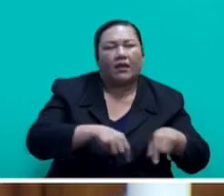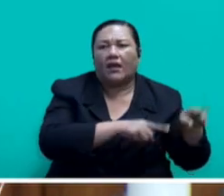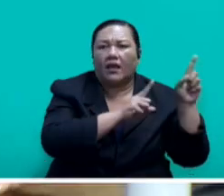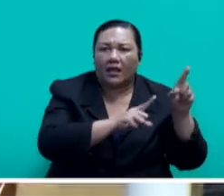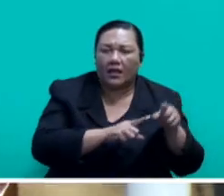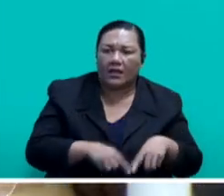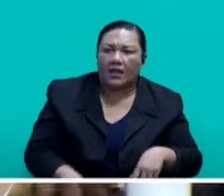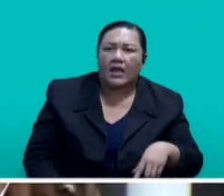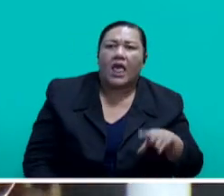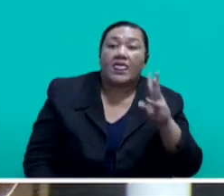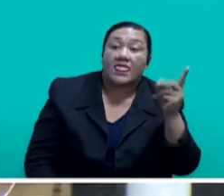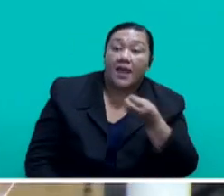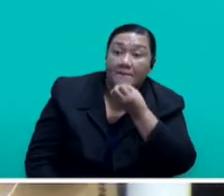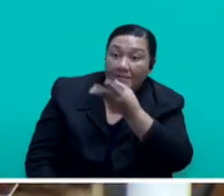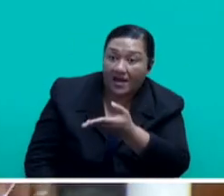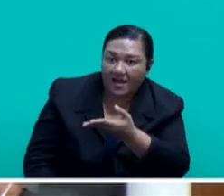very embarrassed.